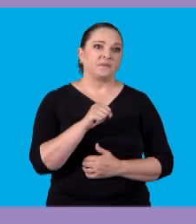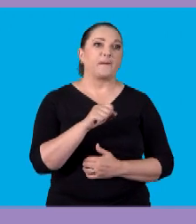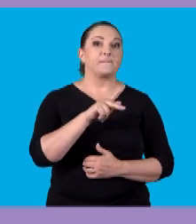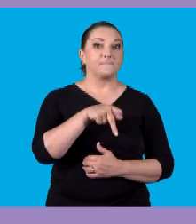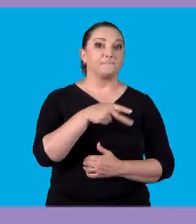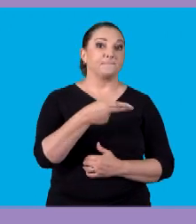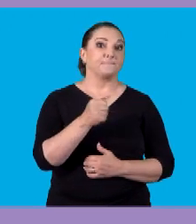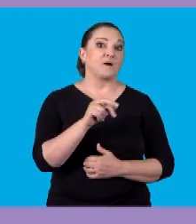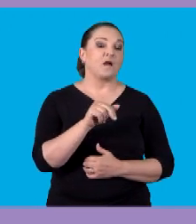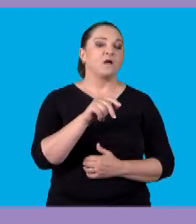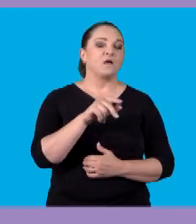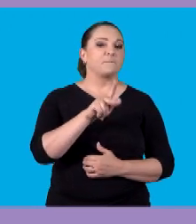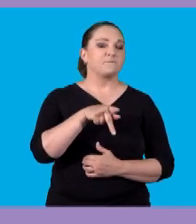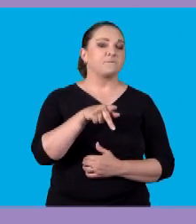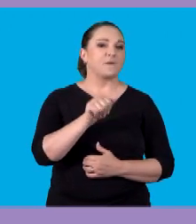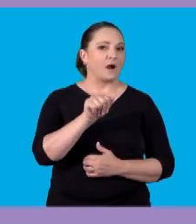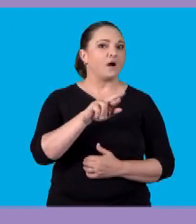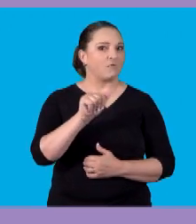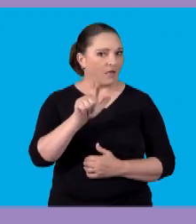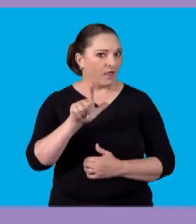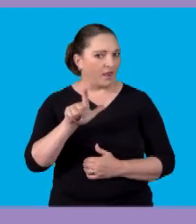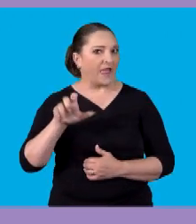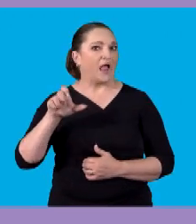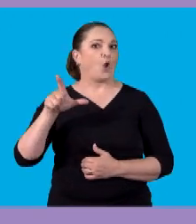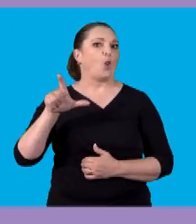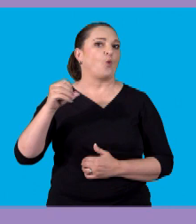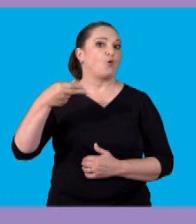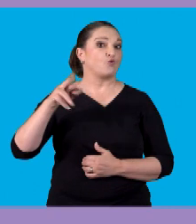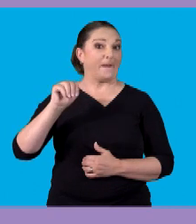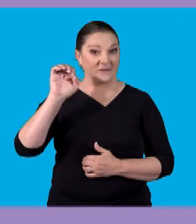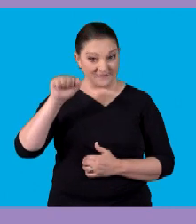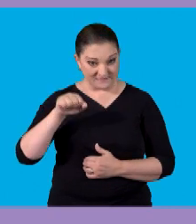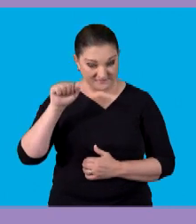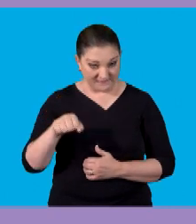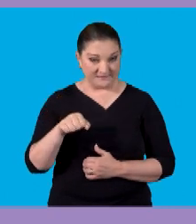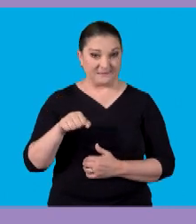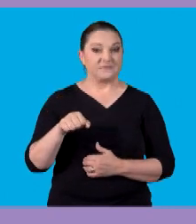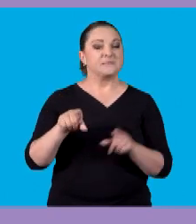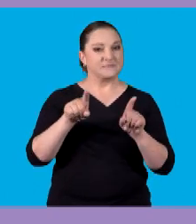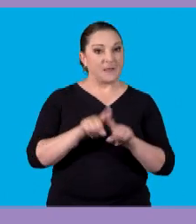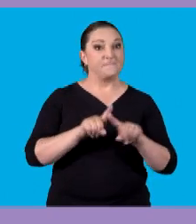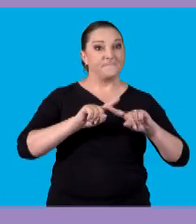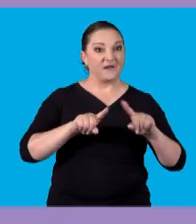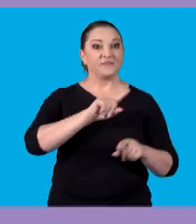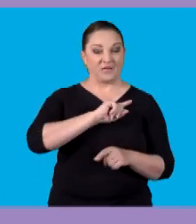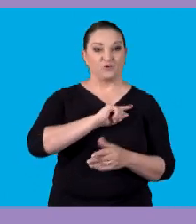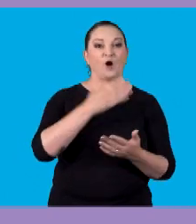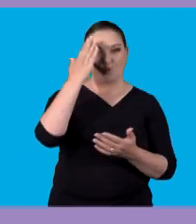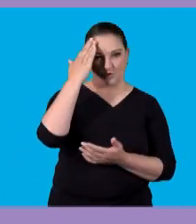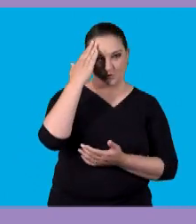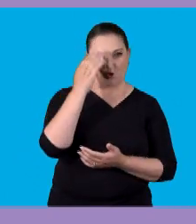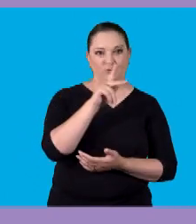is also a parallelogram, we can see that we have a Kn that is parallel to